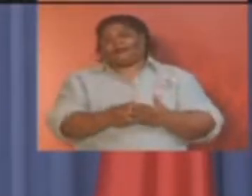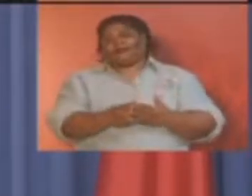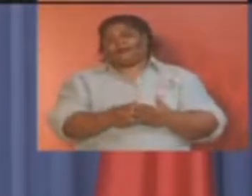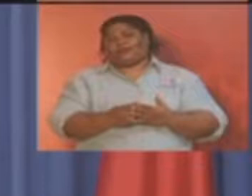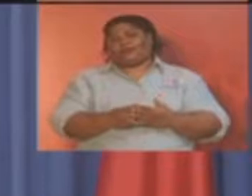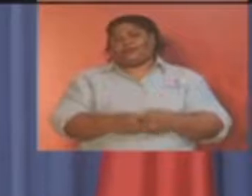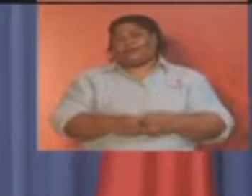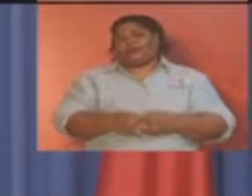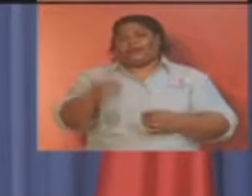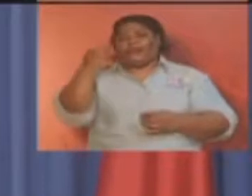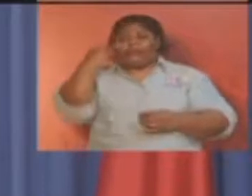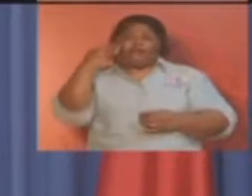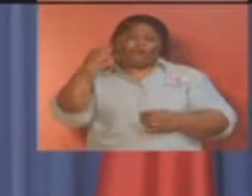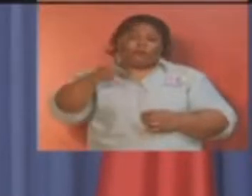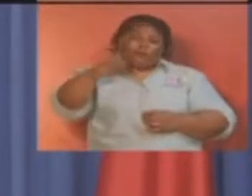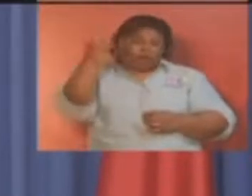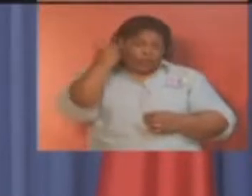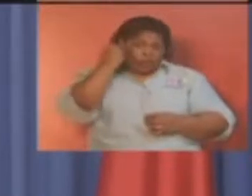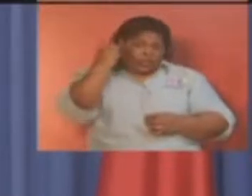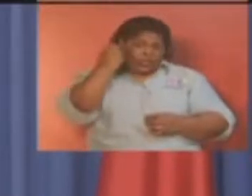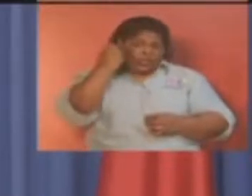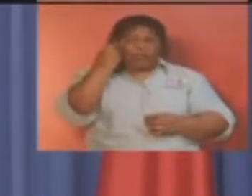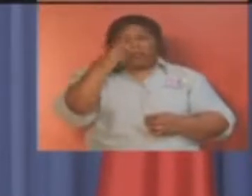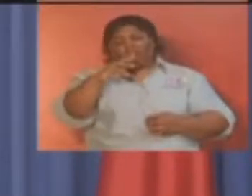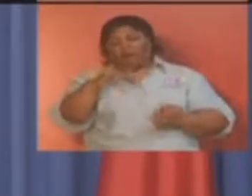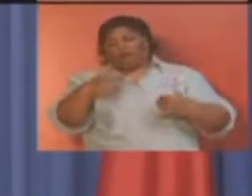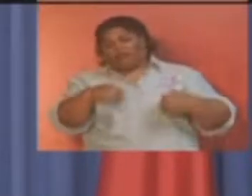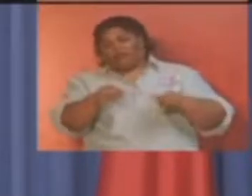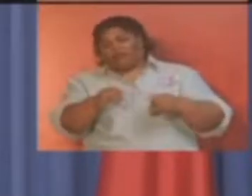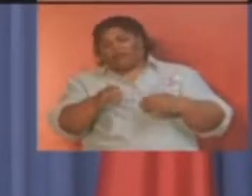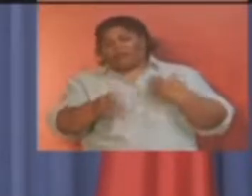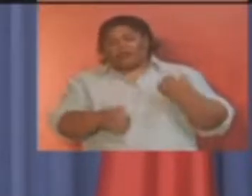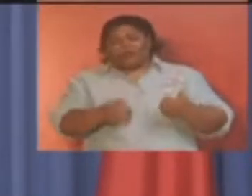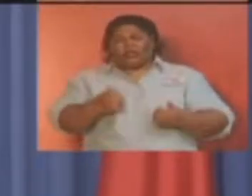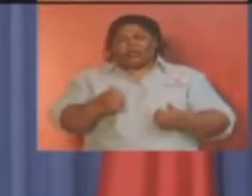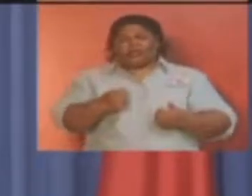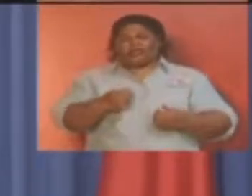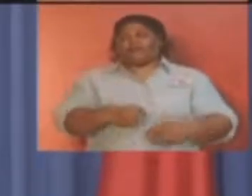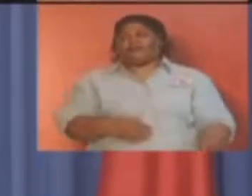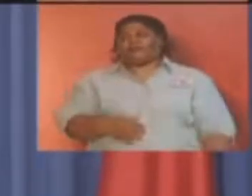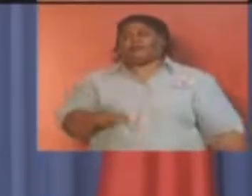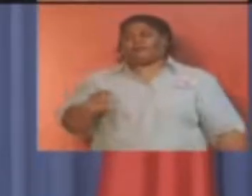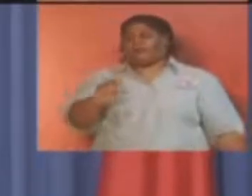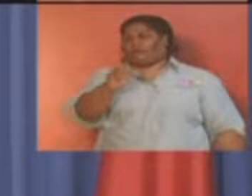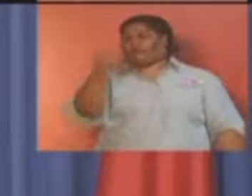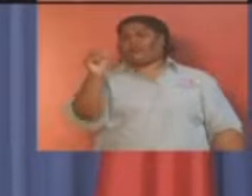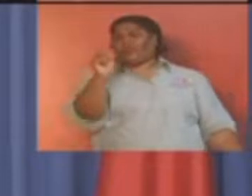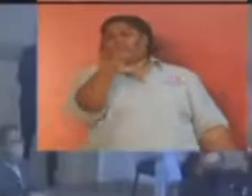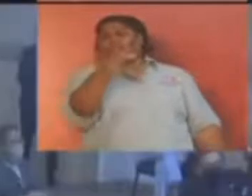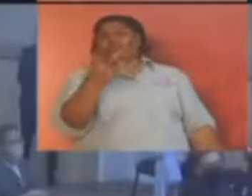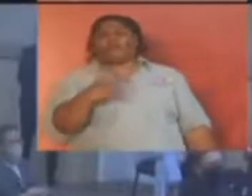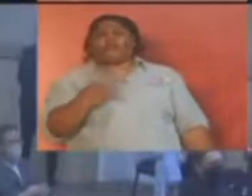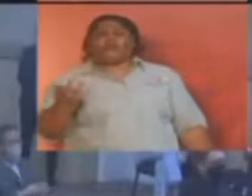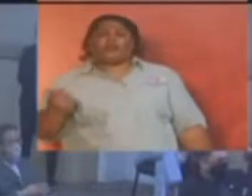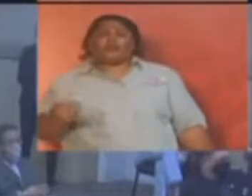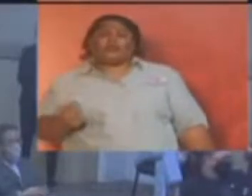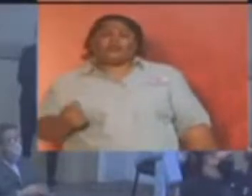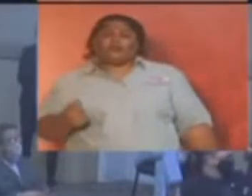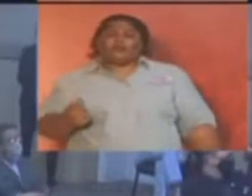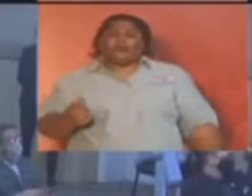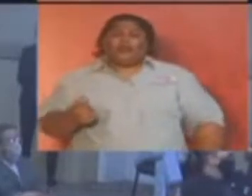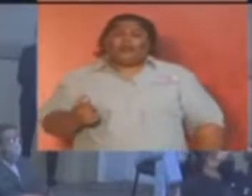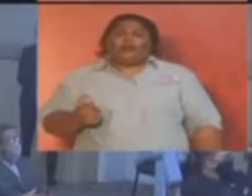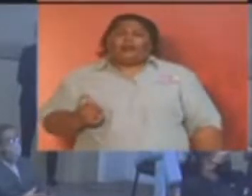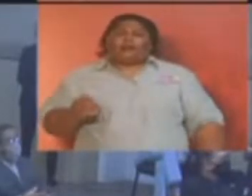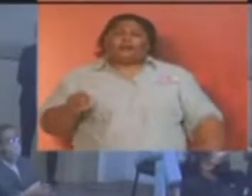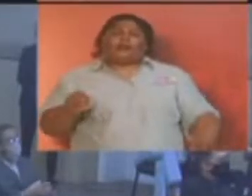with it. So that will be looked at. We're still a little way off of that. I think there's another question we're getting to in terms of, let's say,